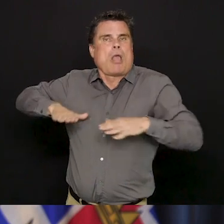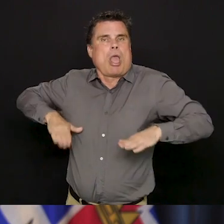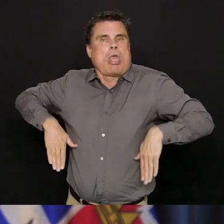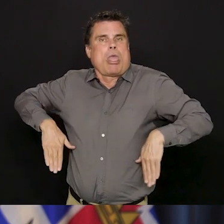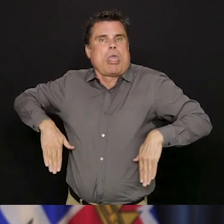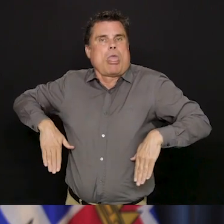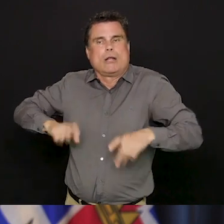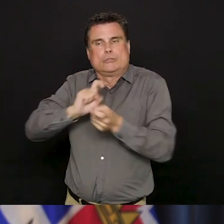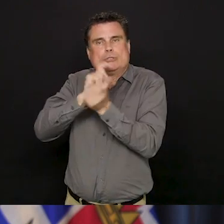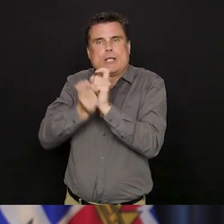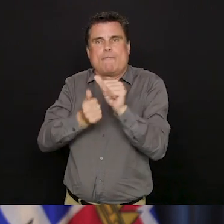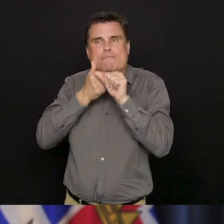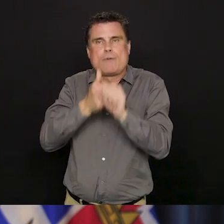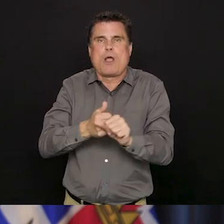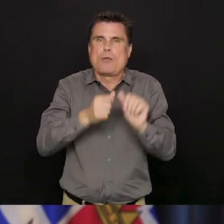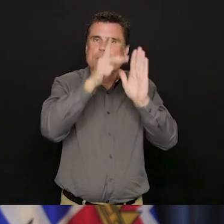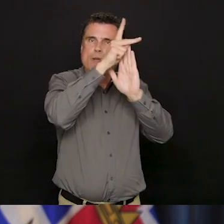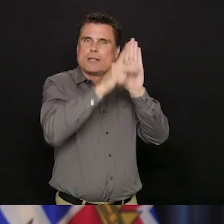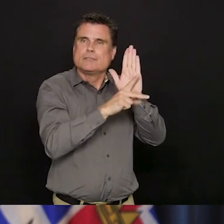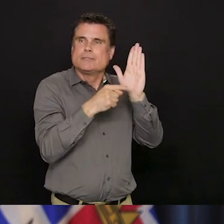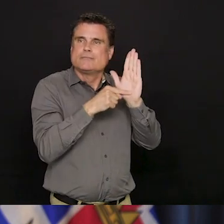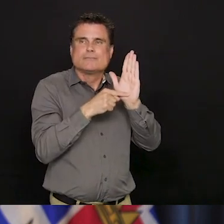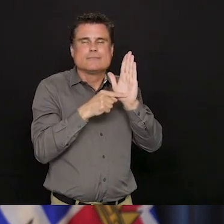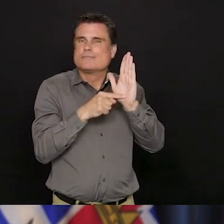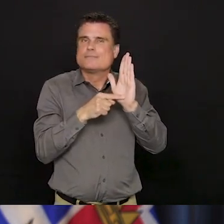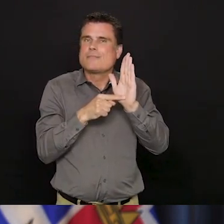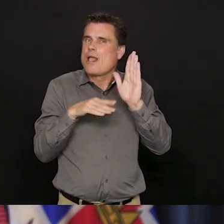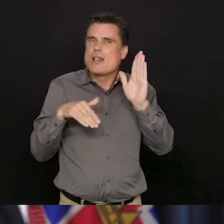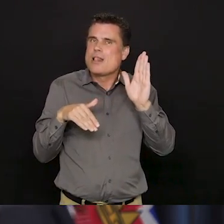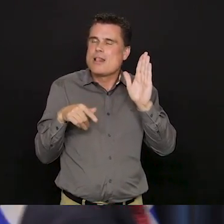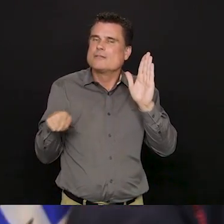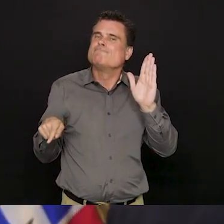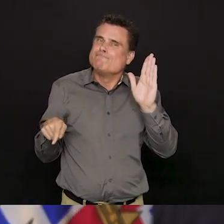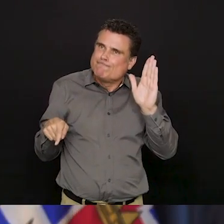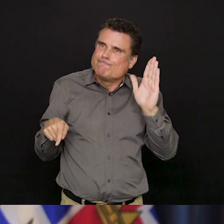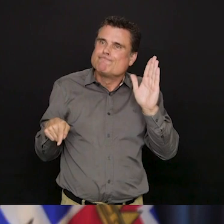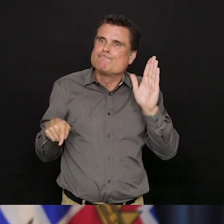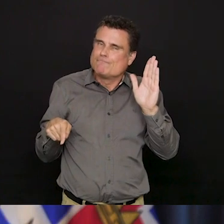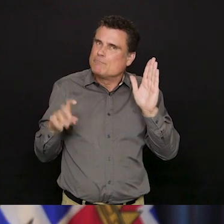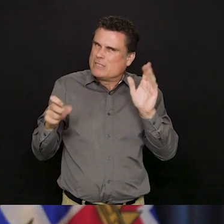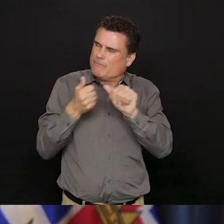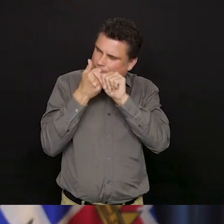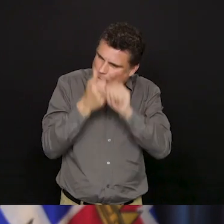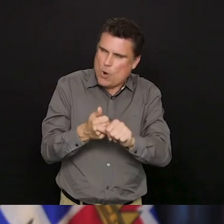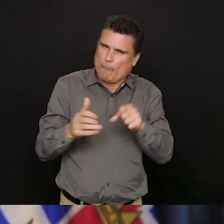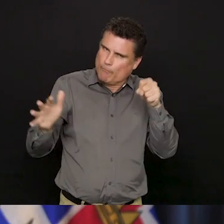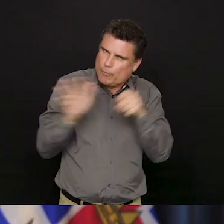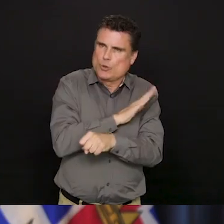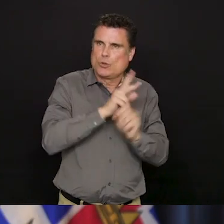and it's our expectation that it'll be completed soon. Cindy Harnett, Times Colonist.